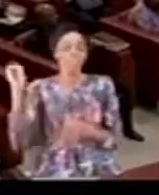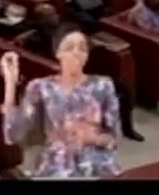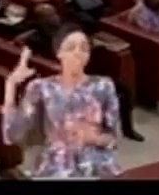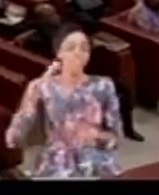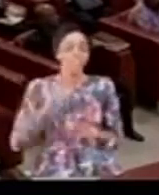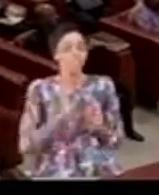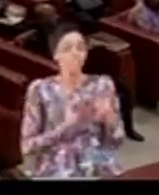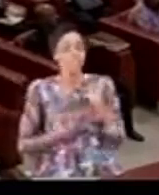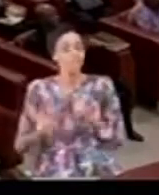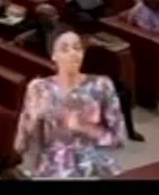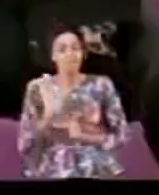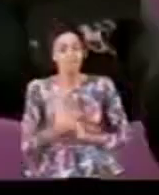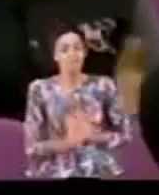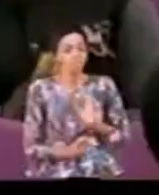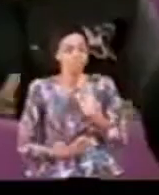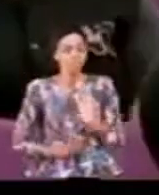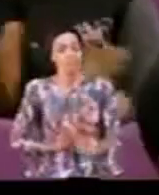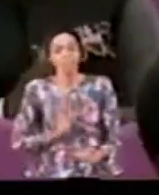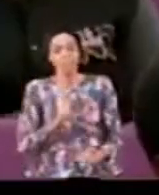the light, oh